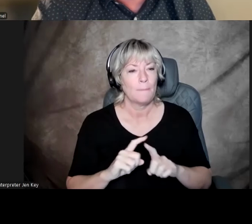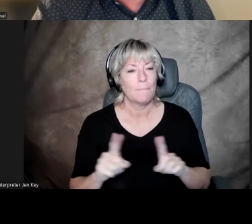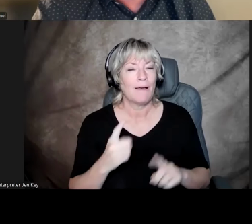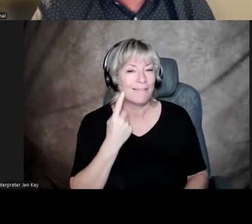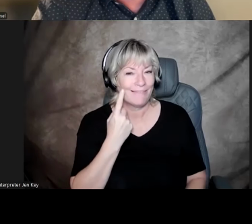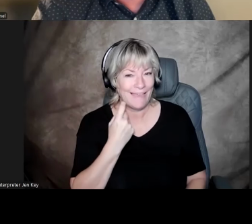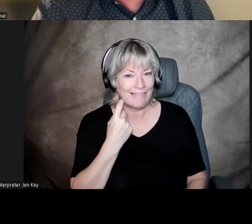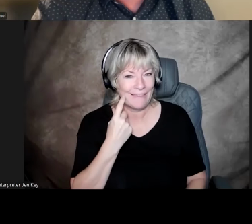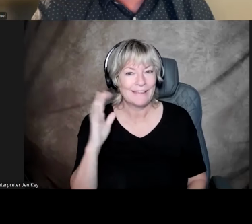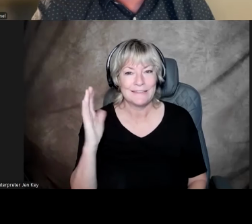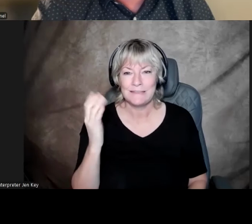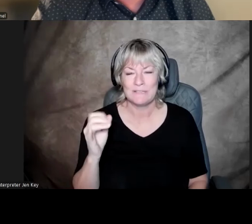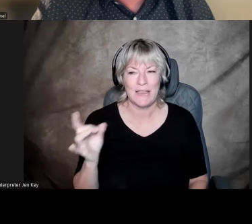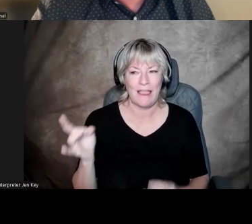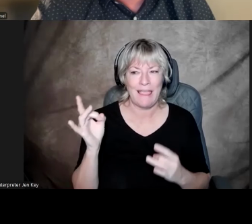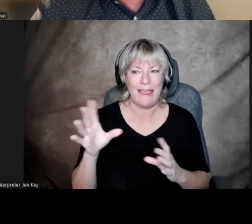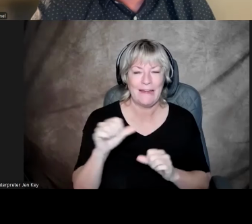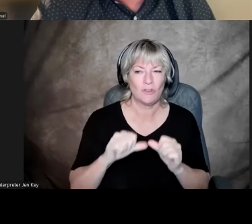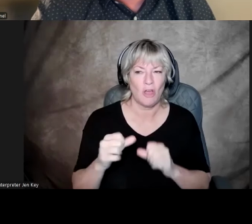lately it seems like we can't stand each other.